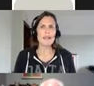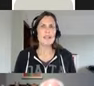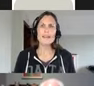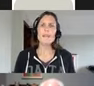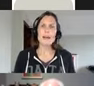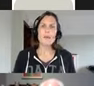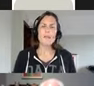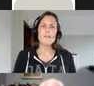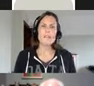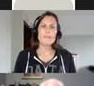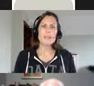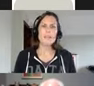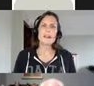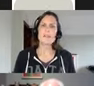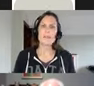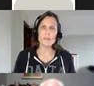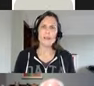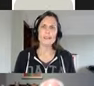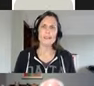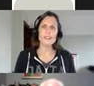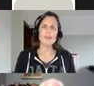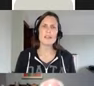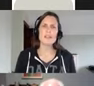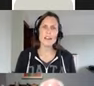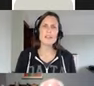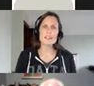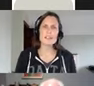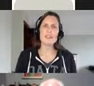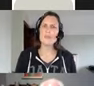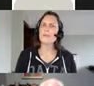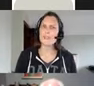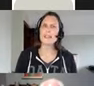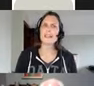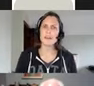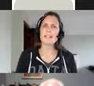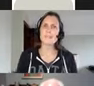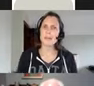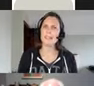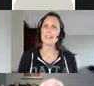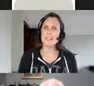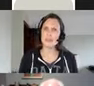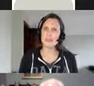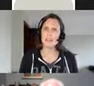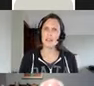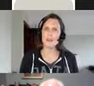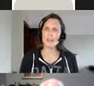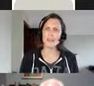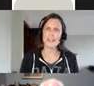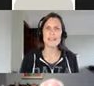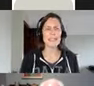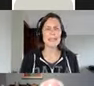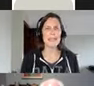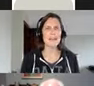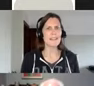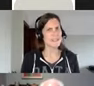around thinking about, sometimes it's not appropriate to use colors that you personally might semantically associate with